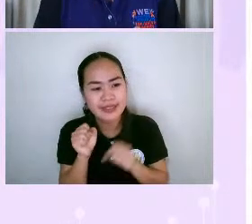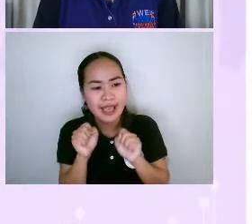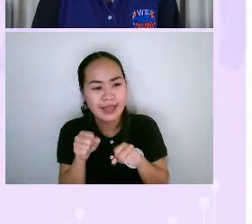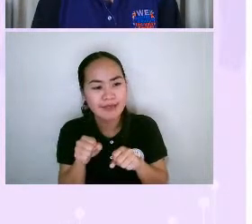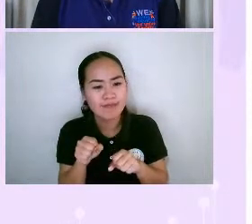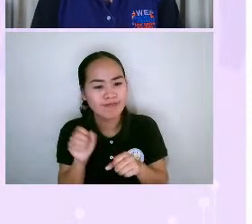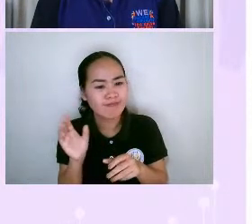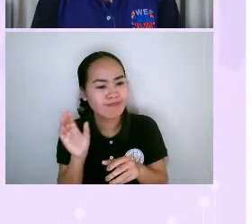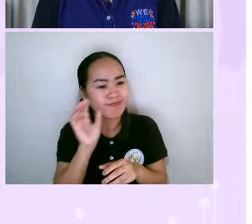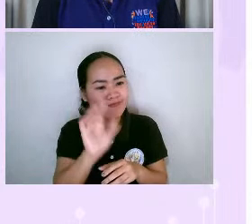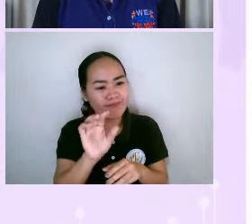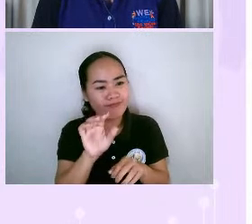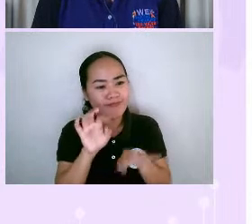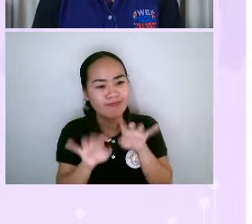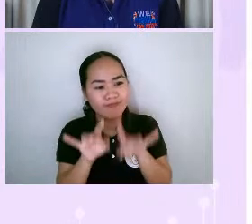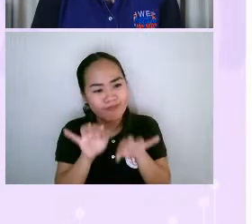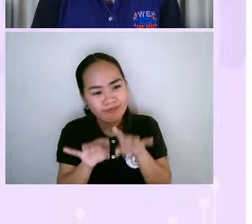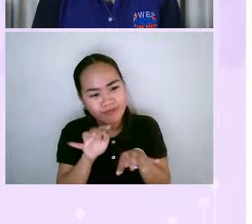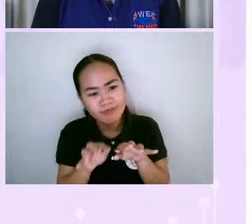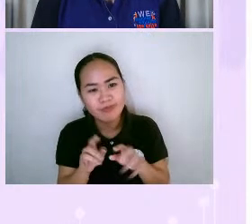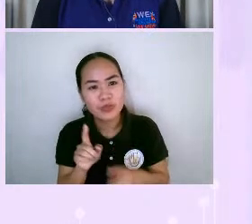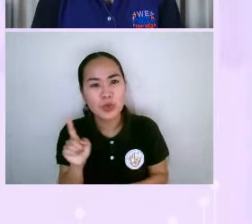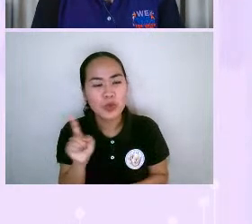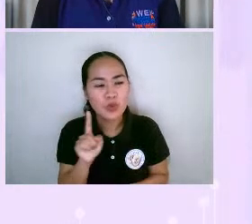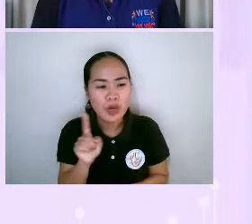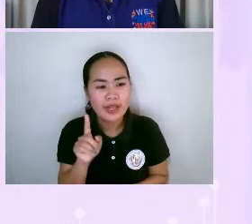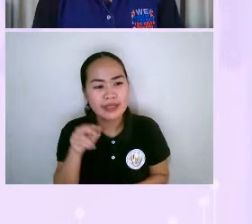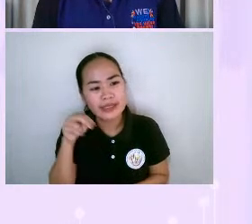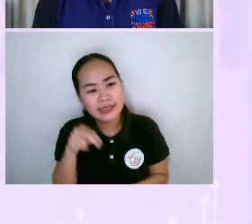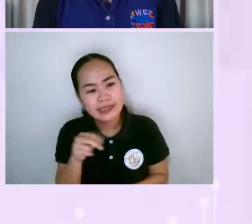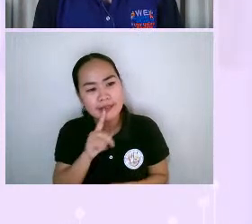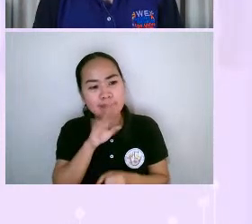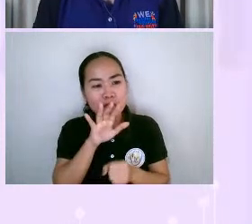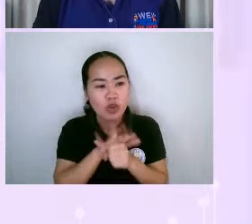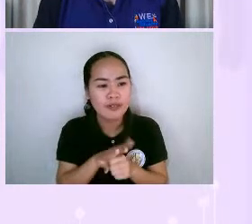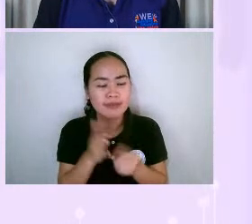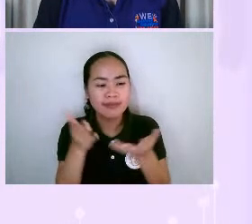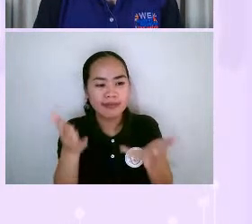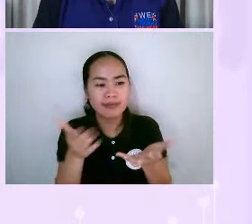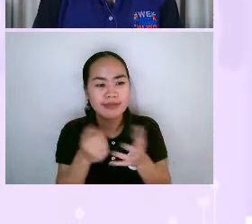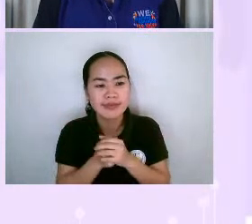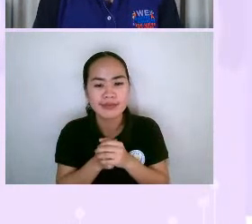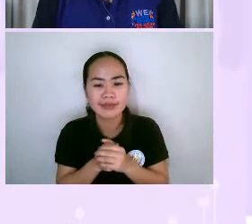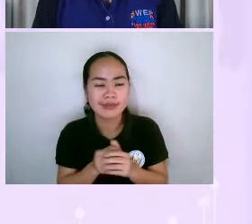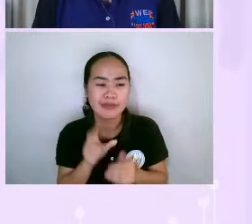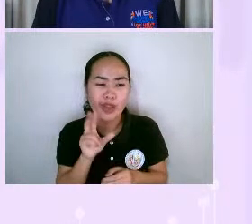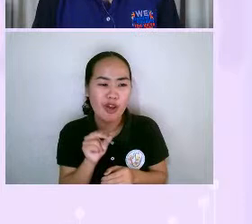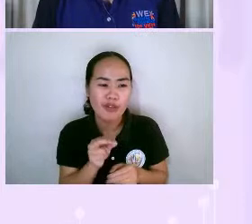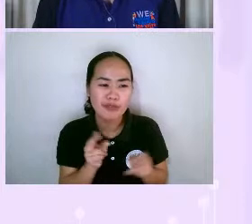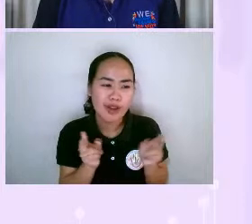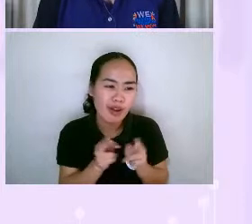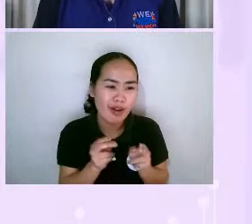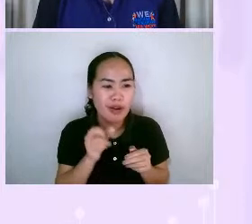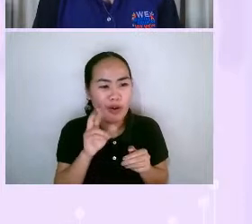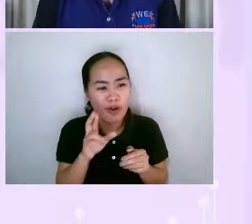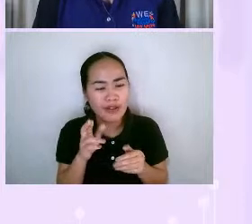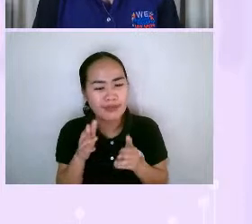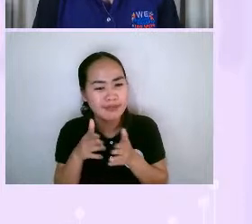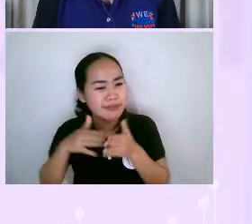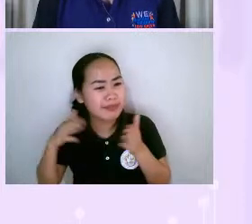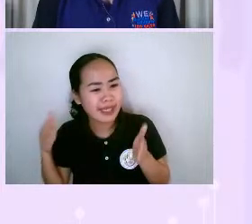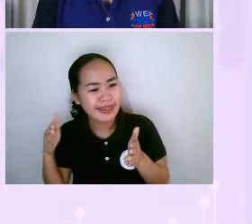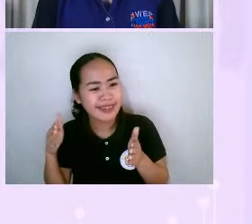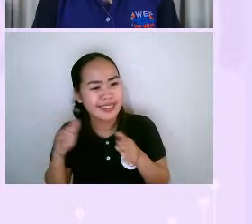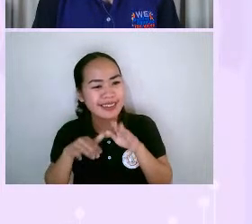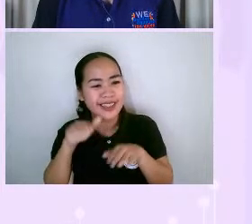mga hinihinging information and yung inyong commitment po. Walang maliit o malaking commitment or steps para ma-achieve natin